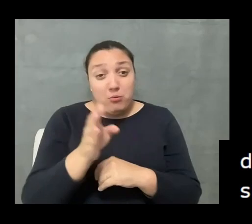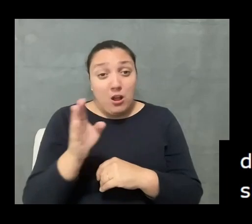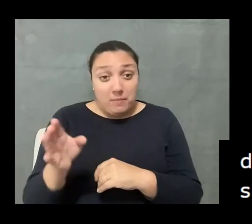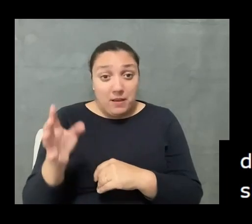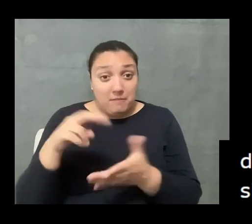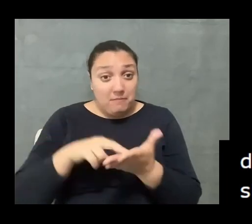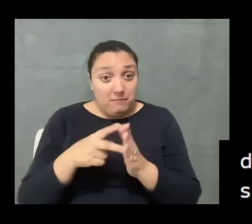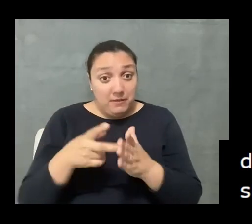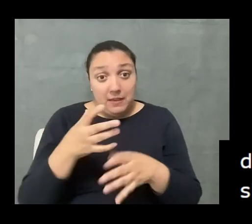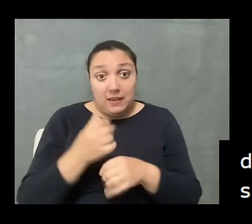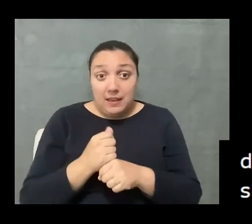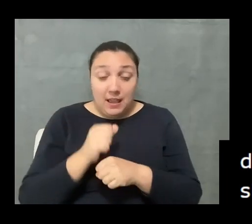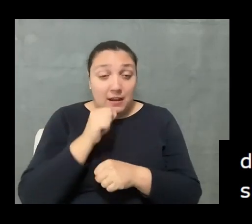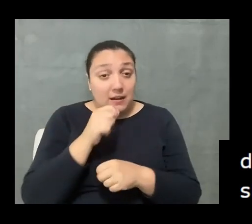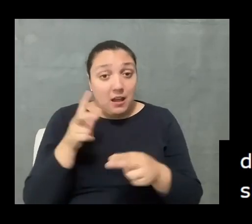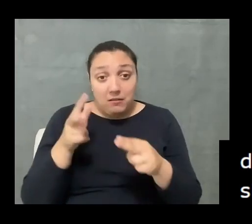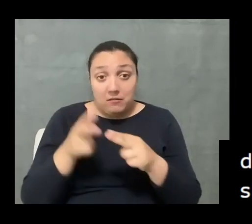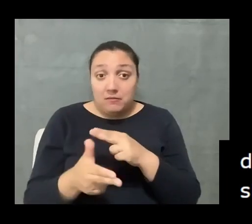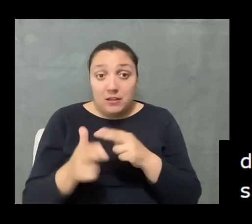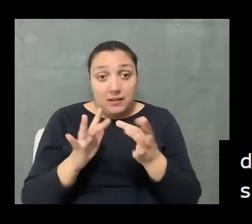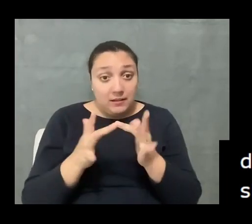with uninterrupted connectivity.